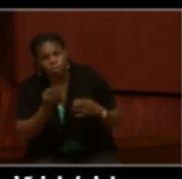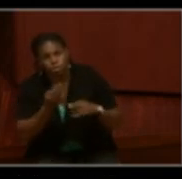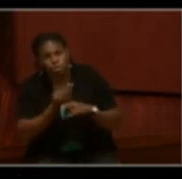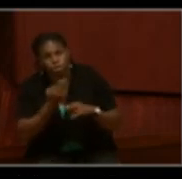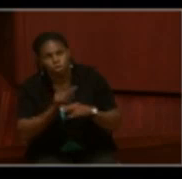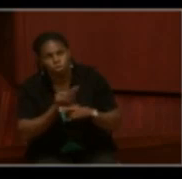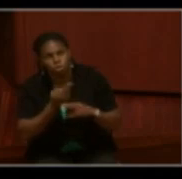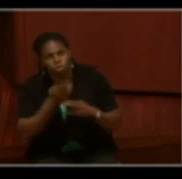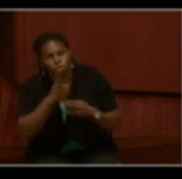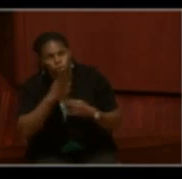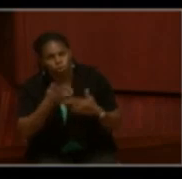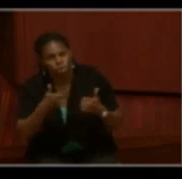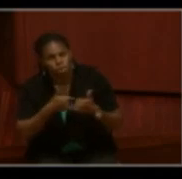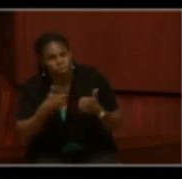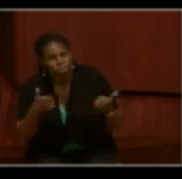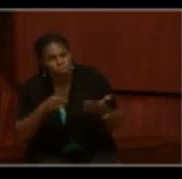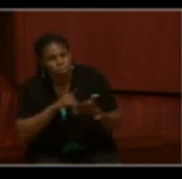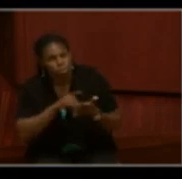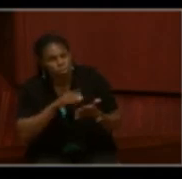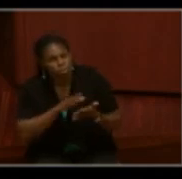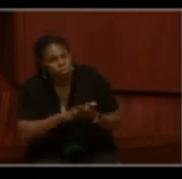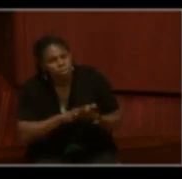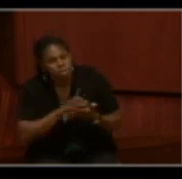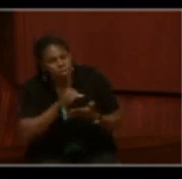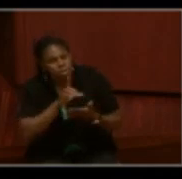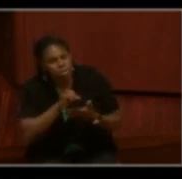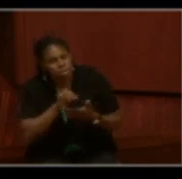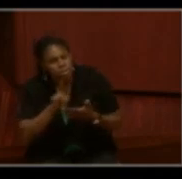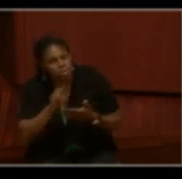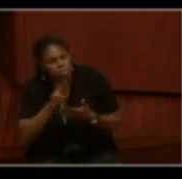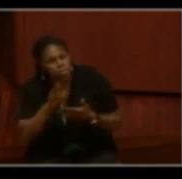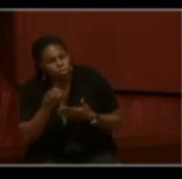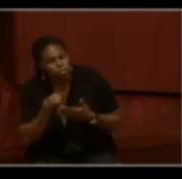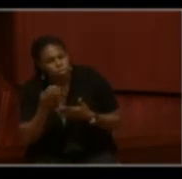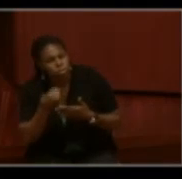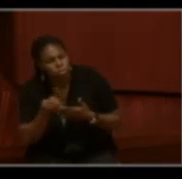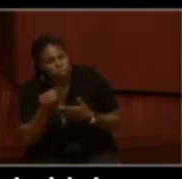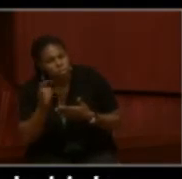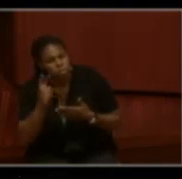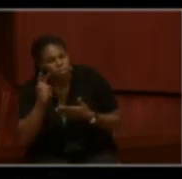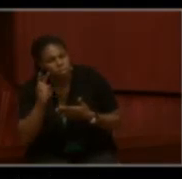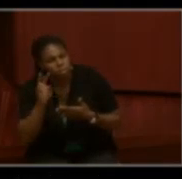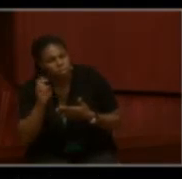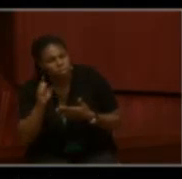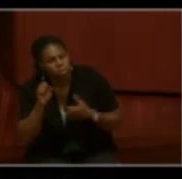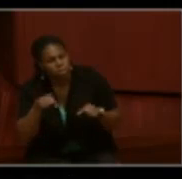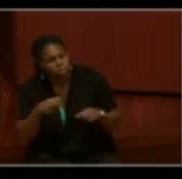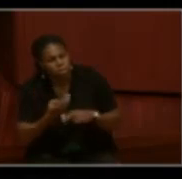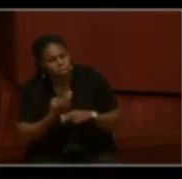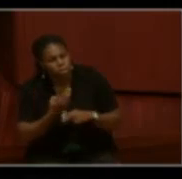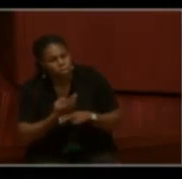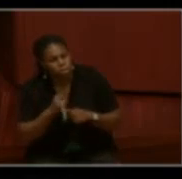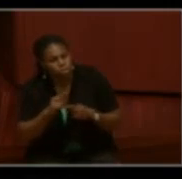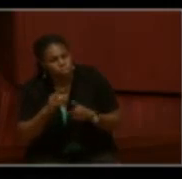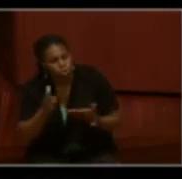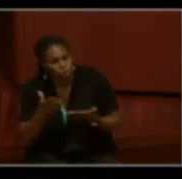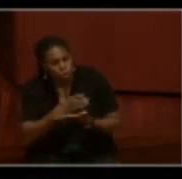recreate separation documents in DD-214 in which the veteran may use to acquire benefits.